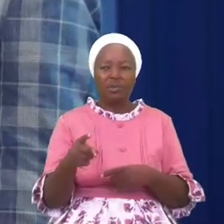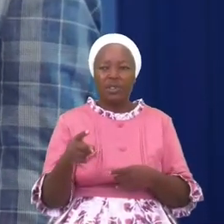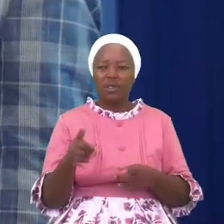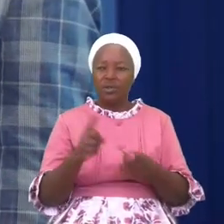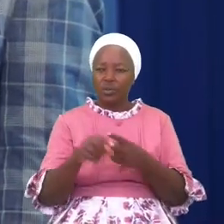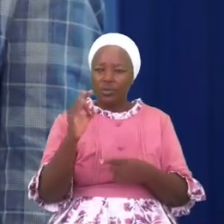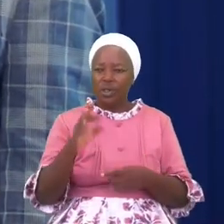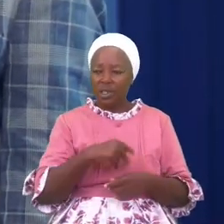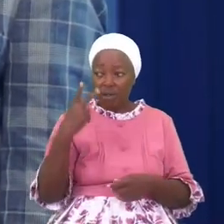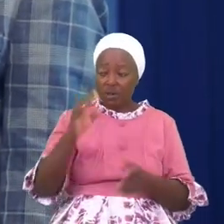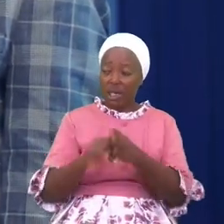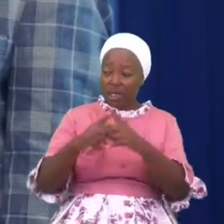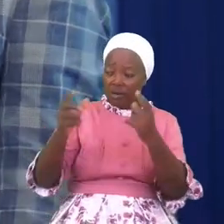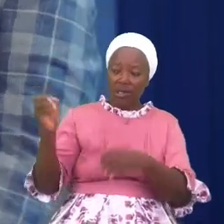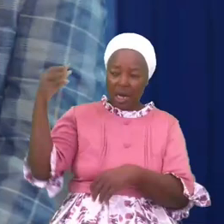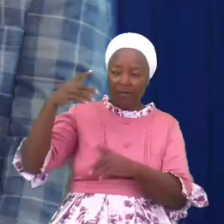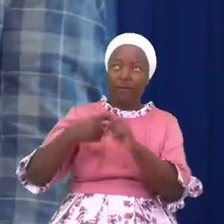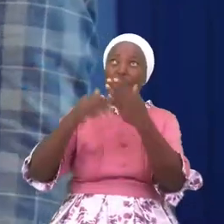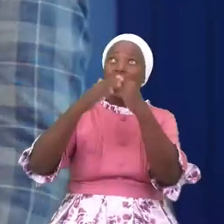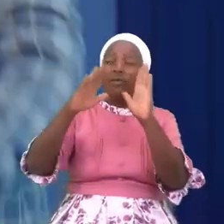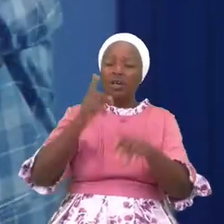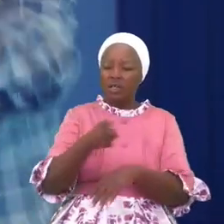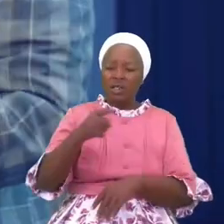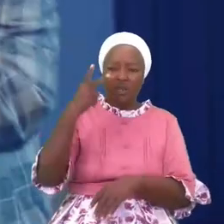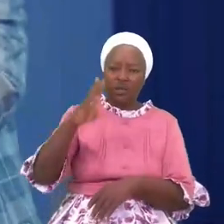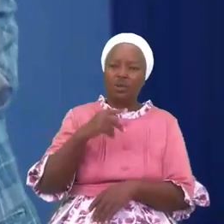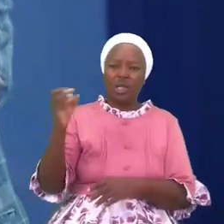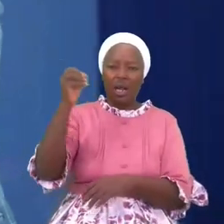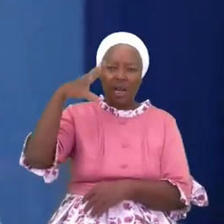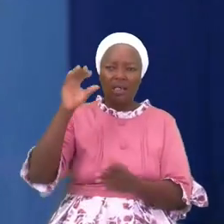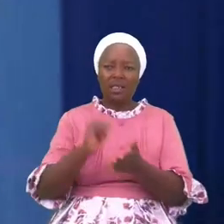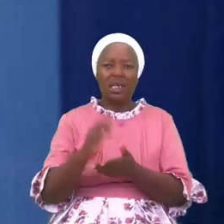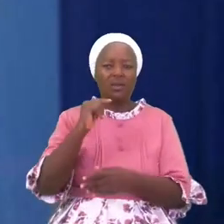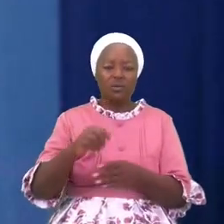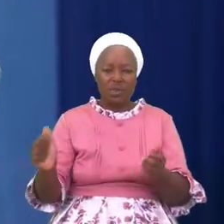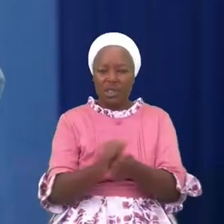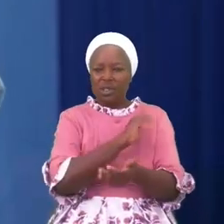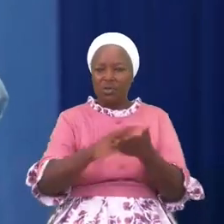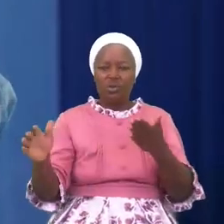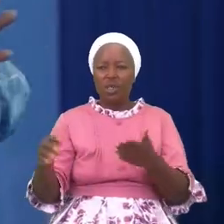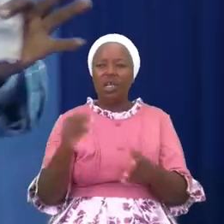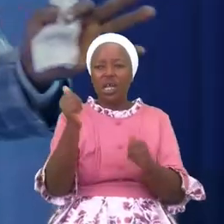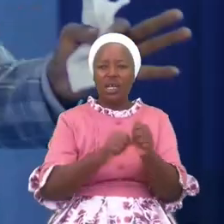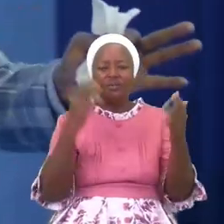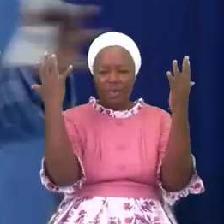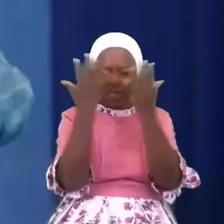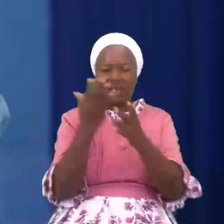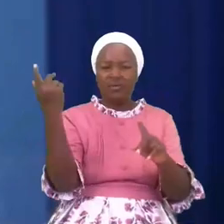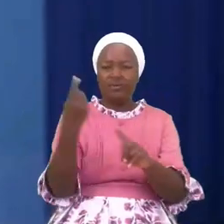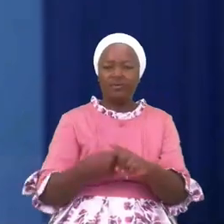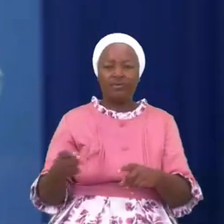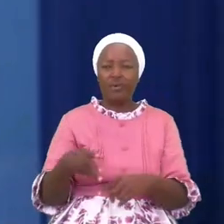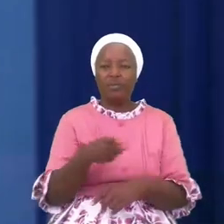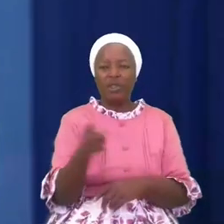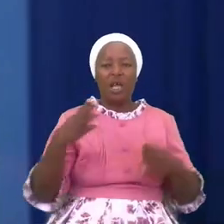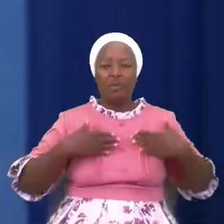the light that would dispel every darkness from their body and from their soul, from their spirit and from